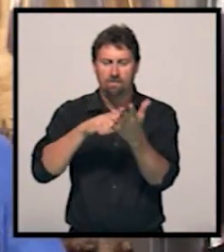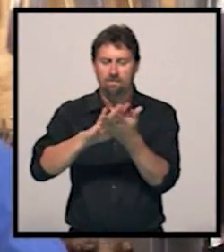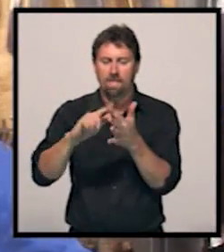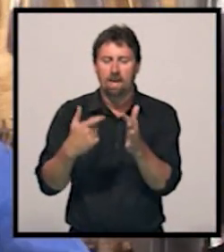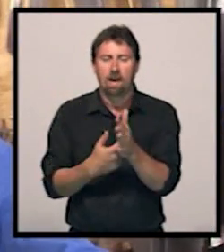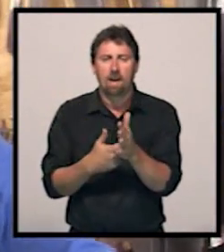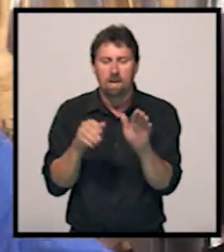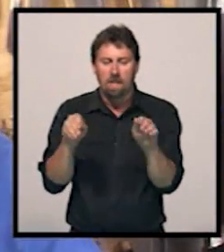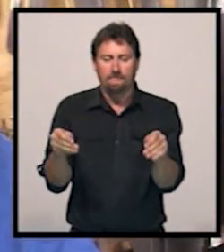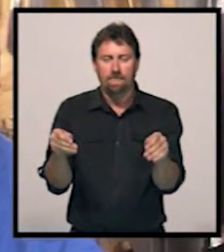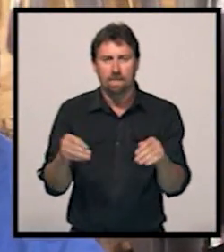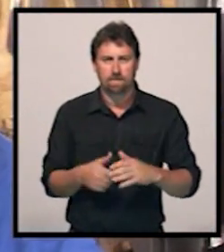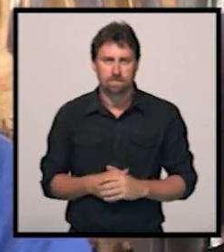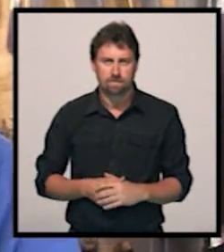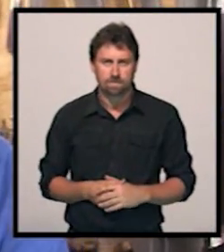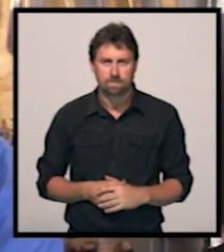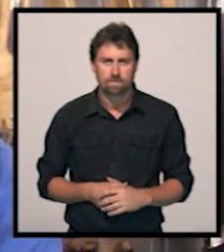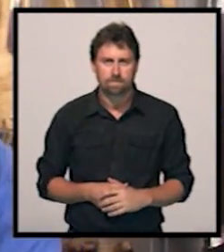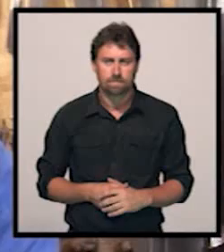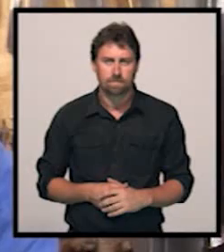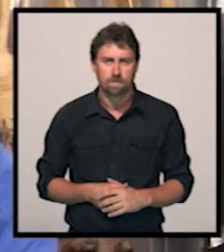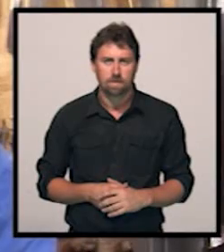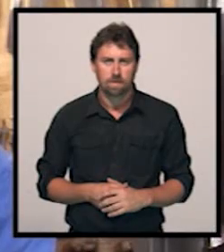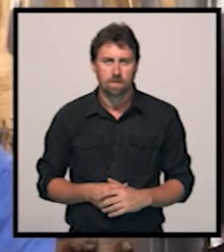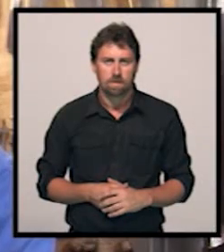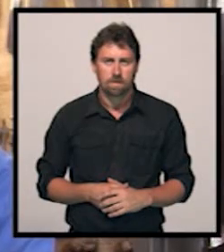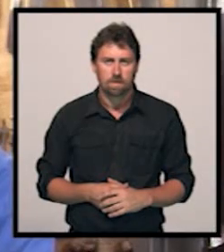I mean get a bit of